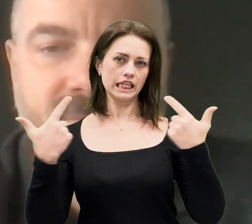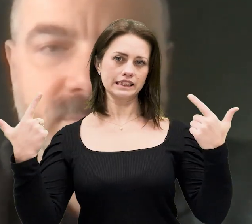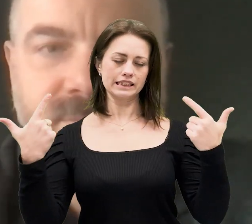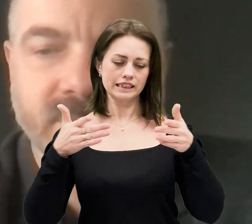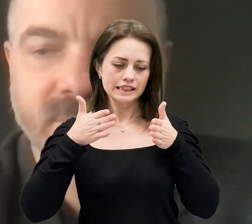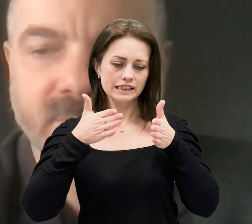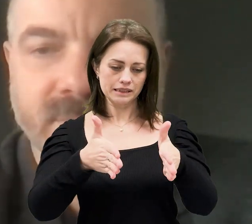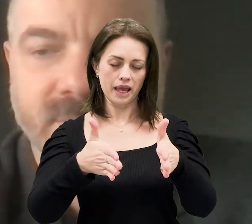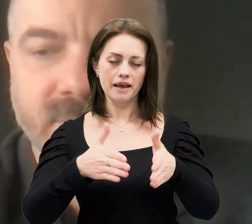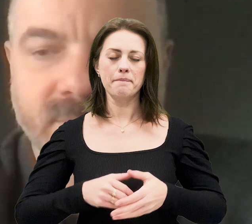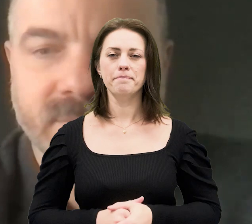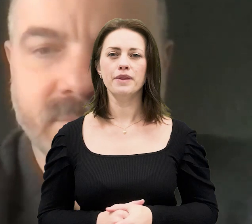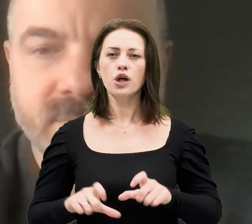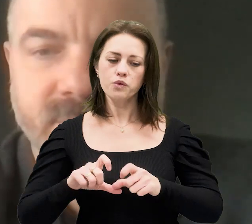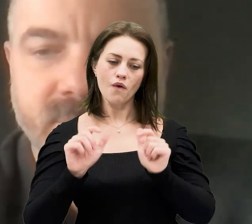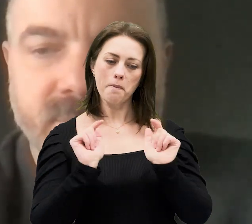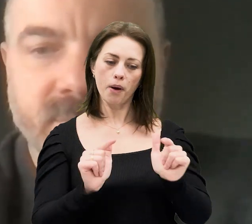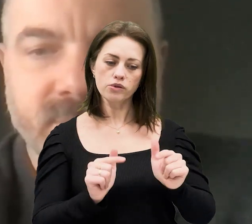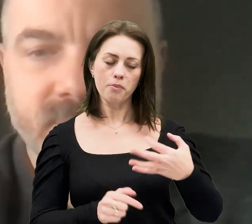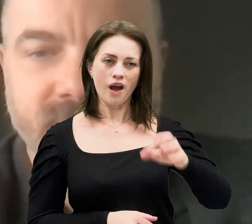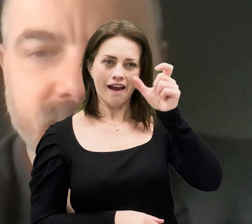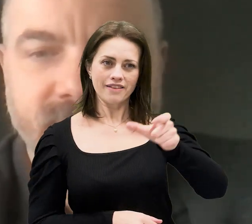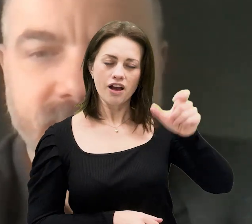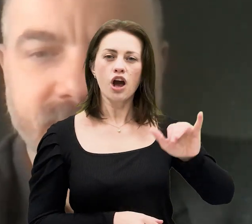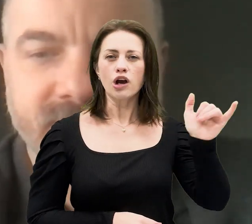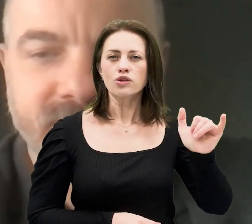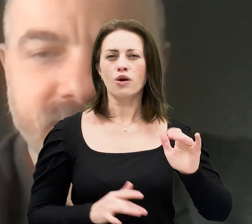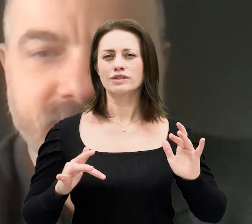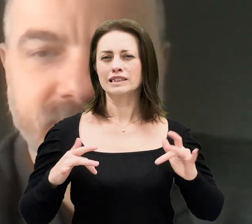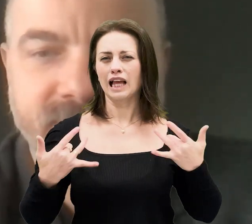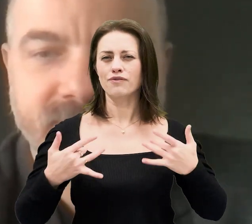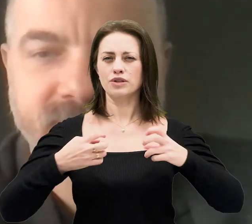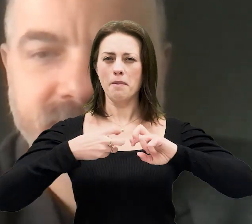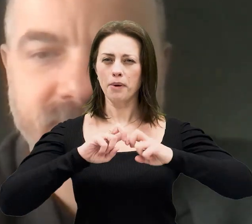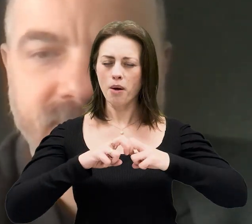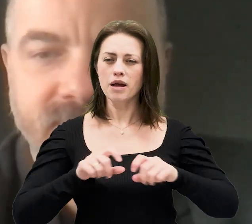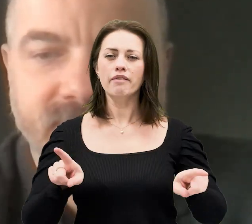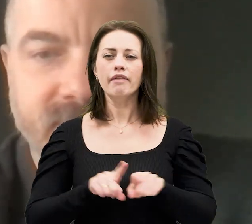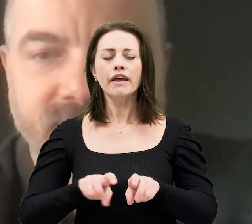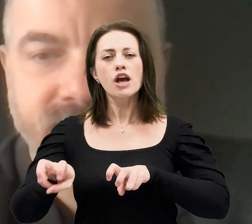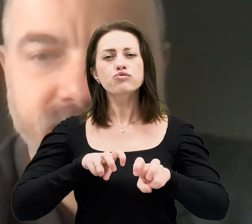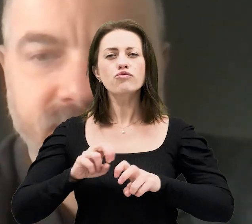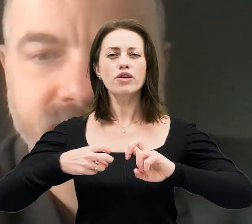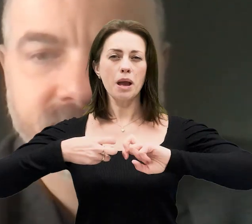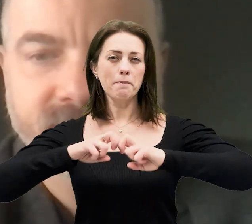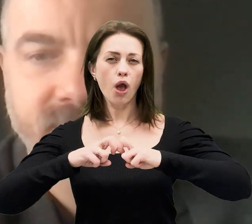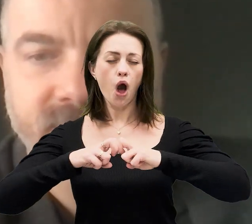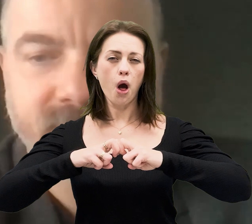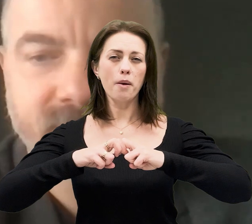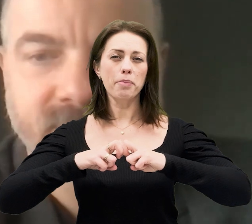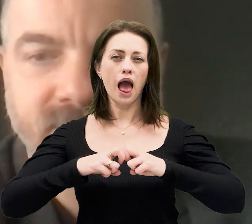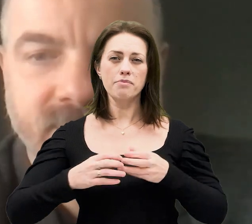was pretty clear. It was to support individuals with health disadvantages and